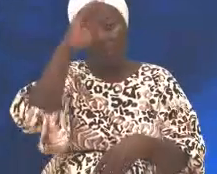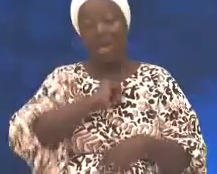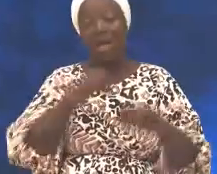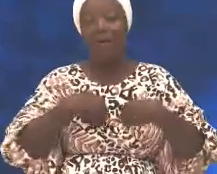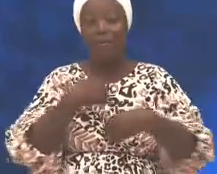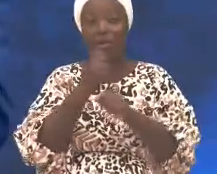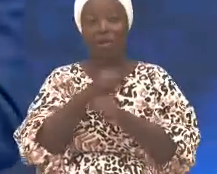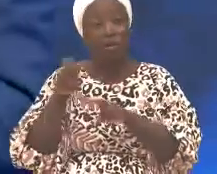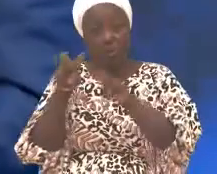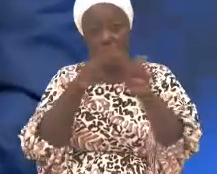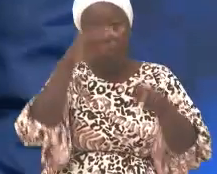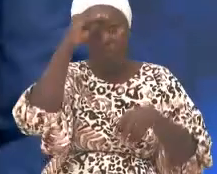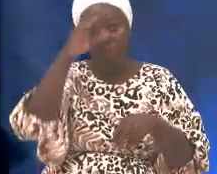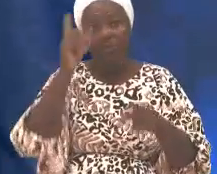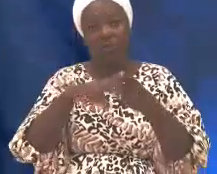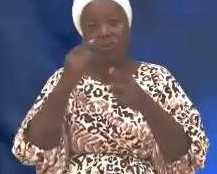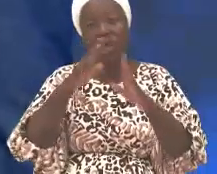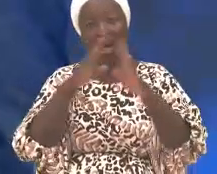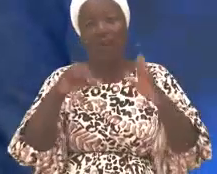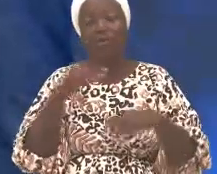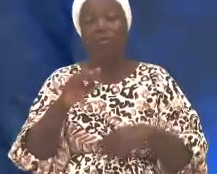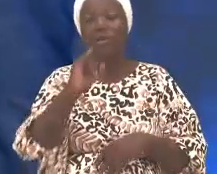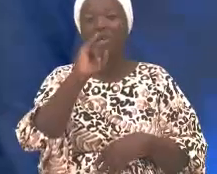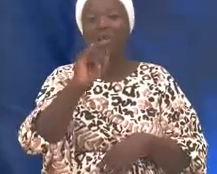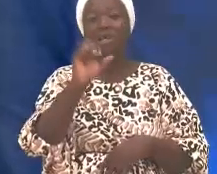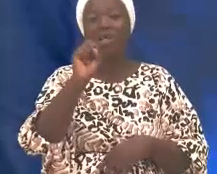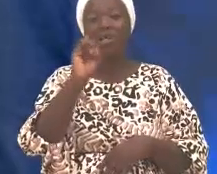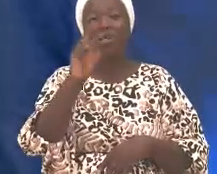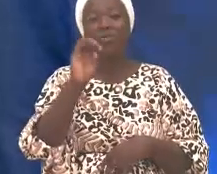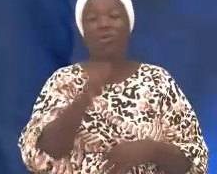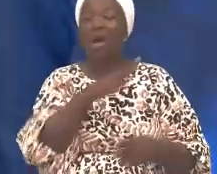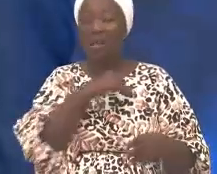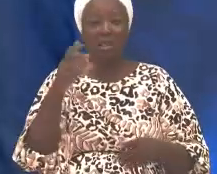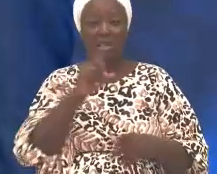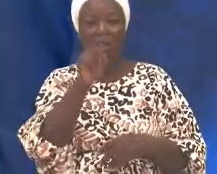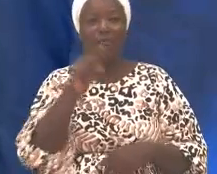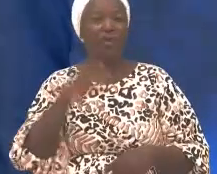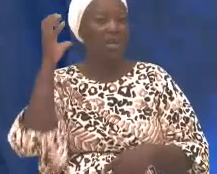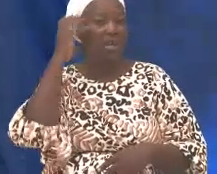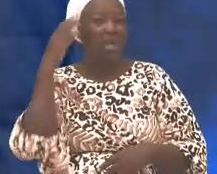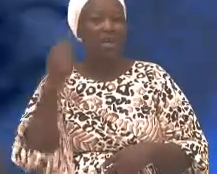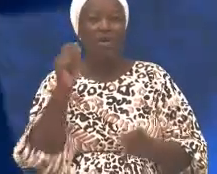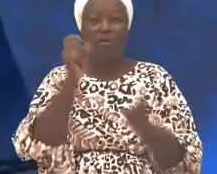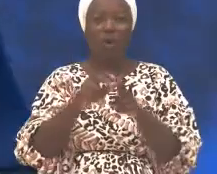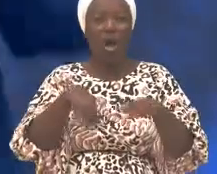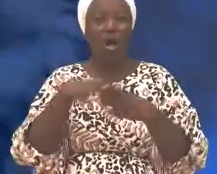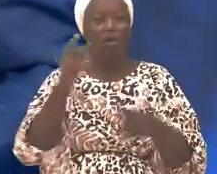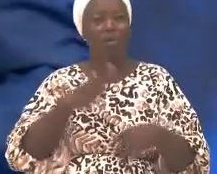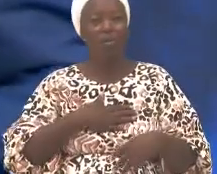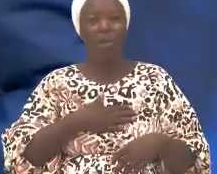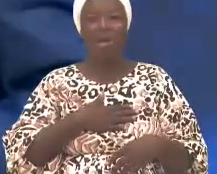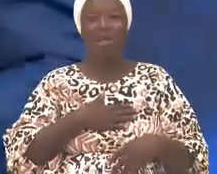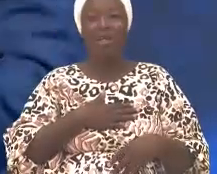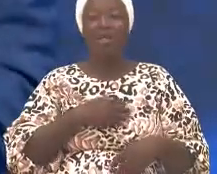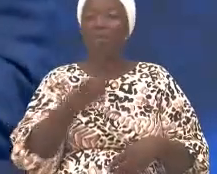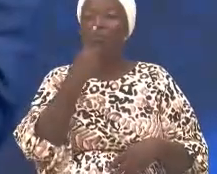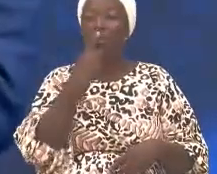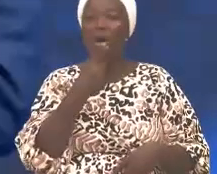unto the house of Israel. Therefore, hear the word at my mouth, and give